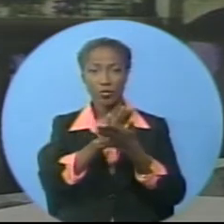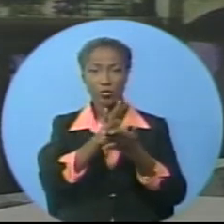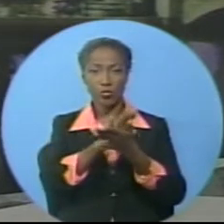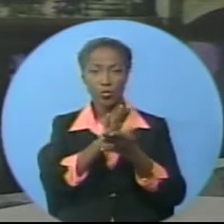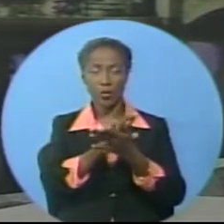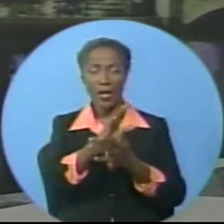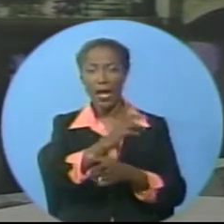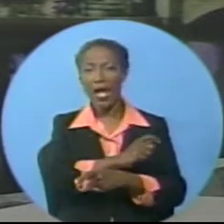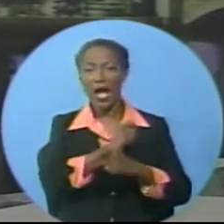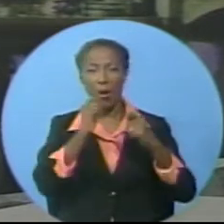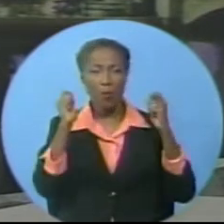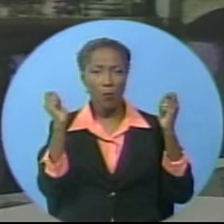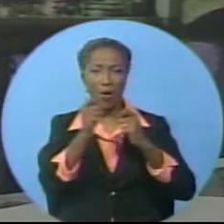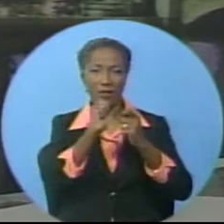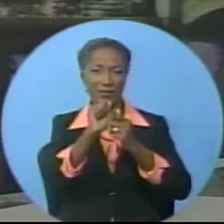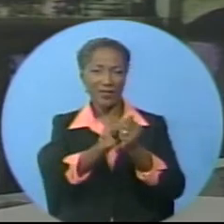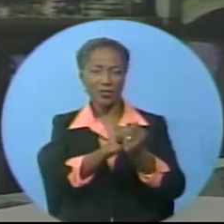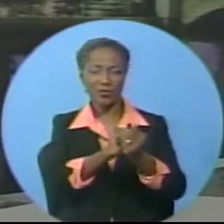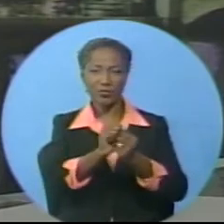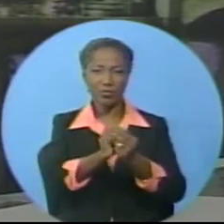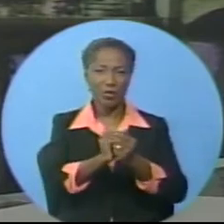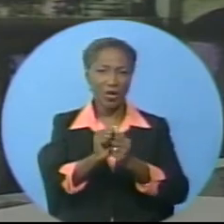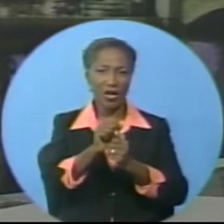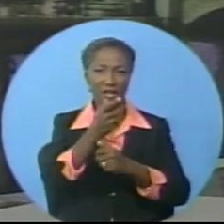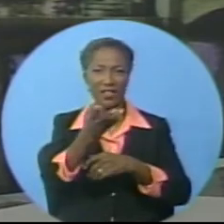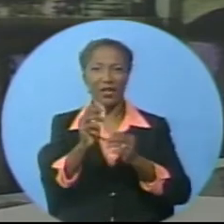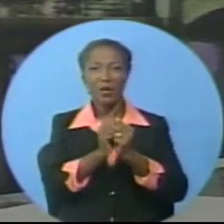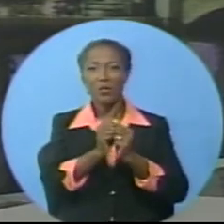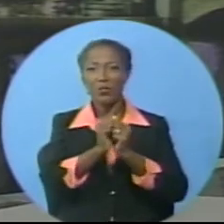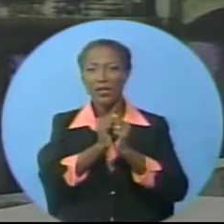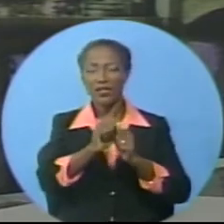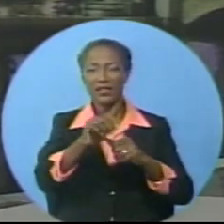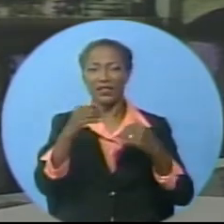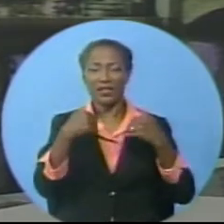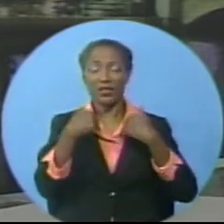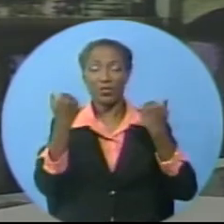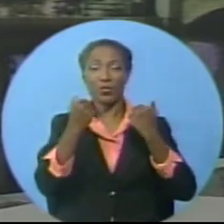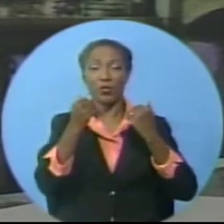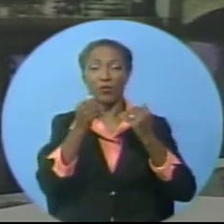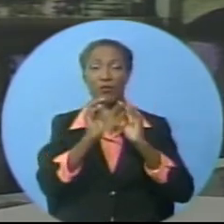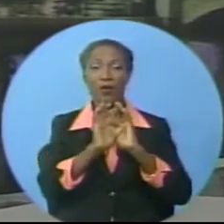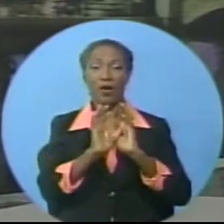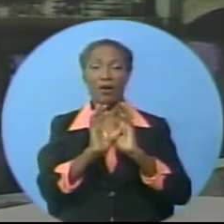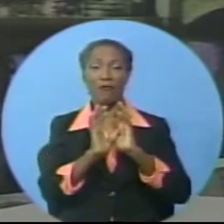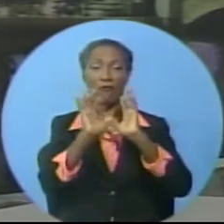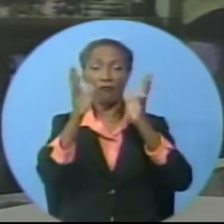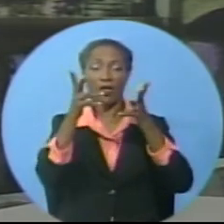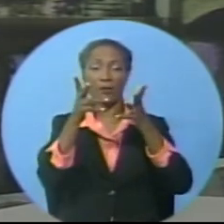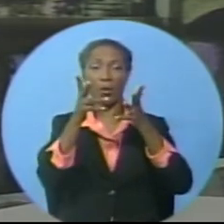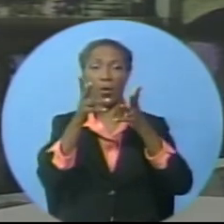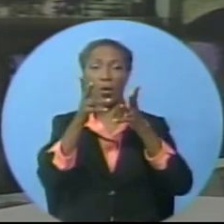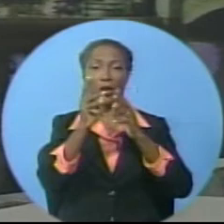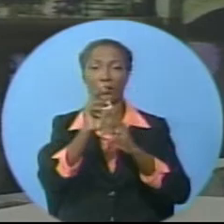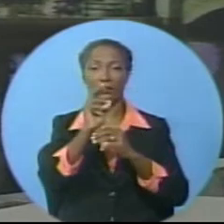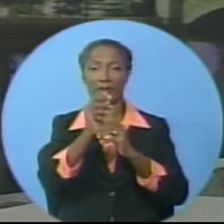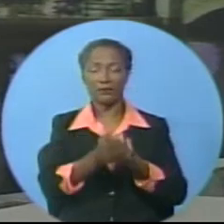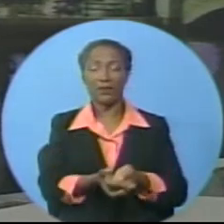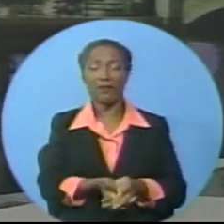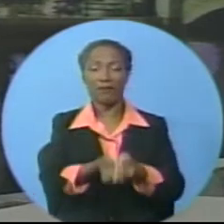when the Massey Stores Junior Volleyball competition continued yesterday. The Christchurch school defeated the Government Hill